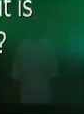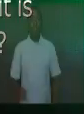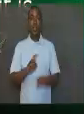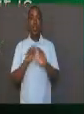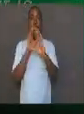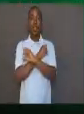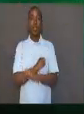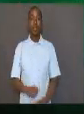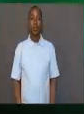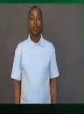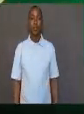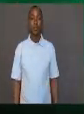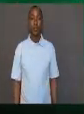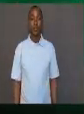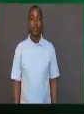Time's up.